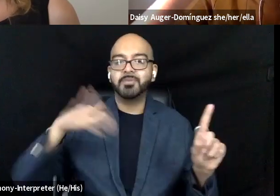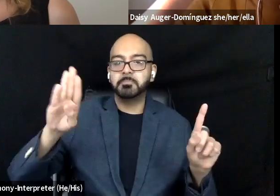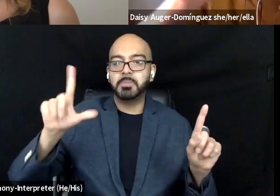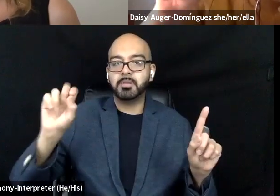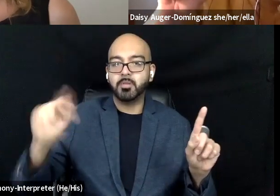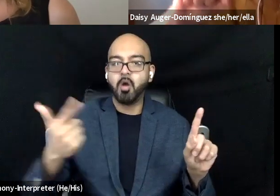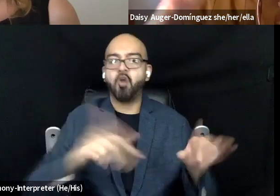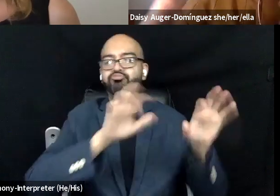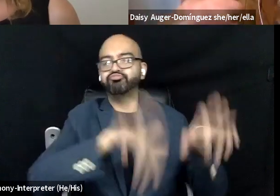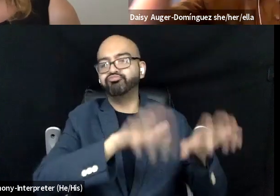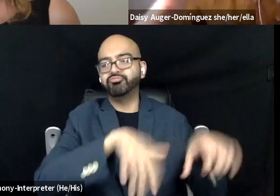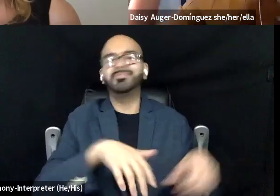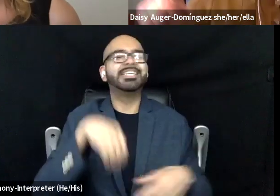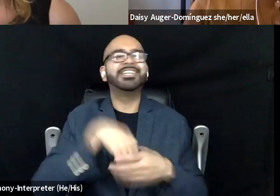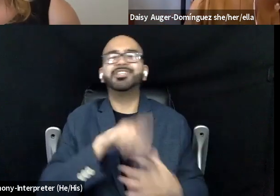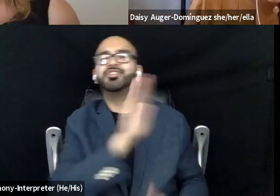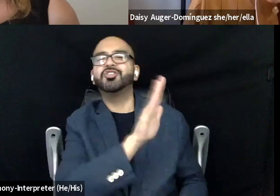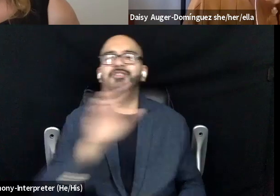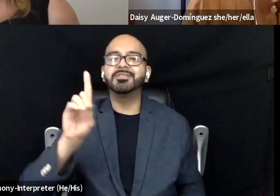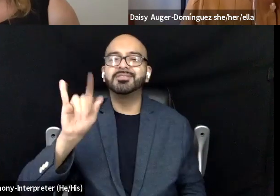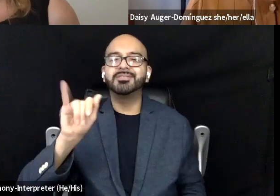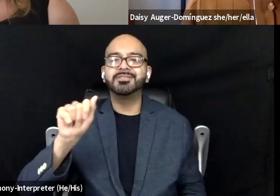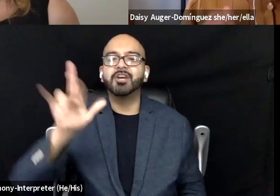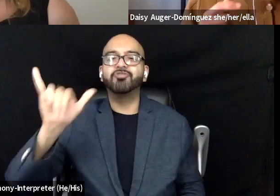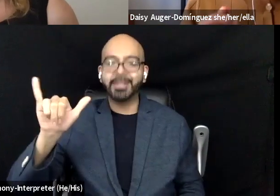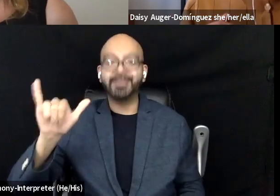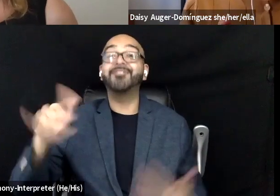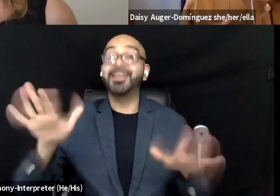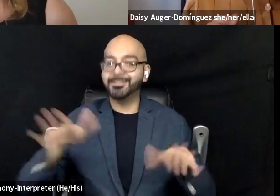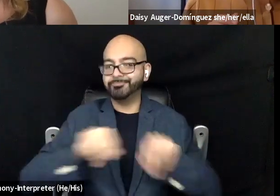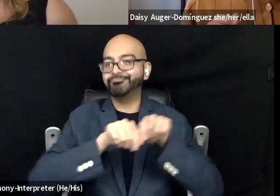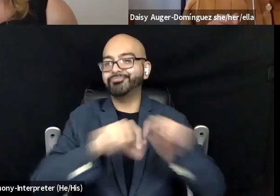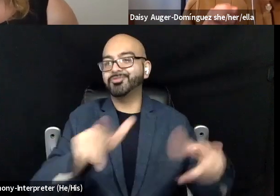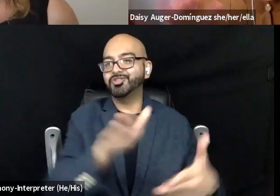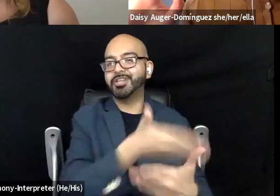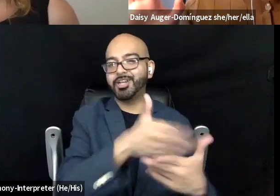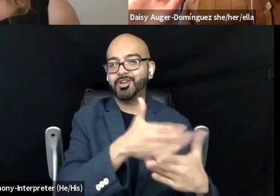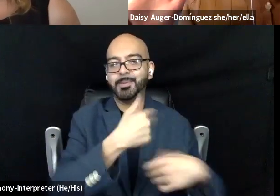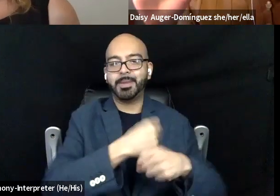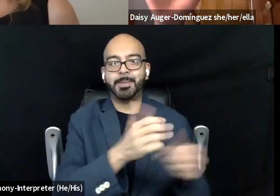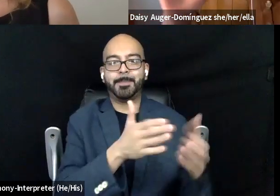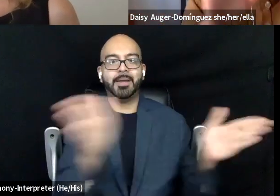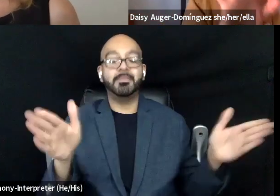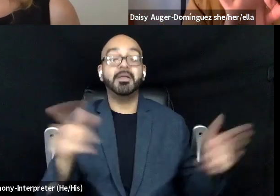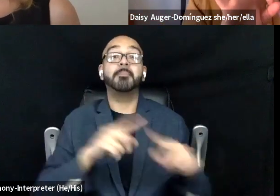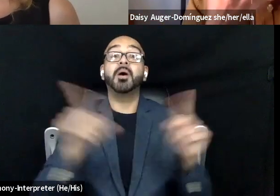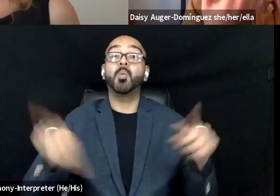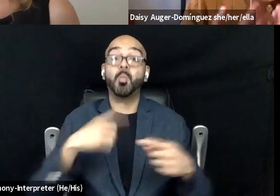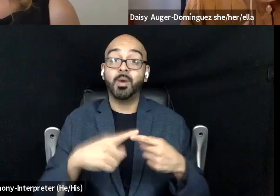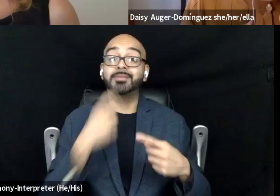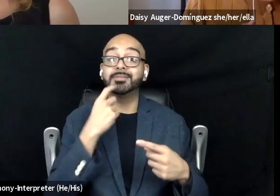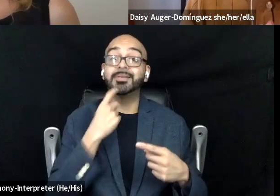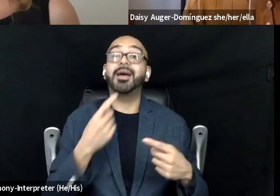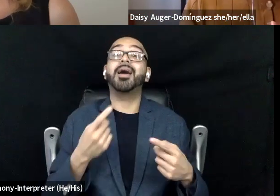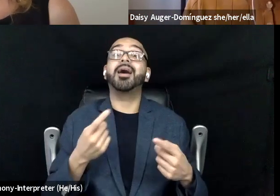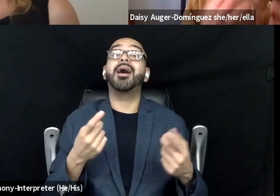she wrote on her diary about it, and then she shared it. But in it, she said that the minute that the elevator doors closed on us, she started